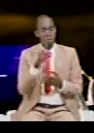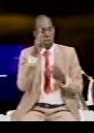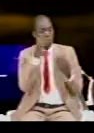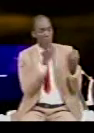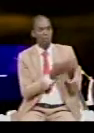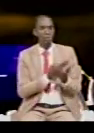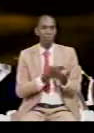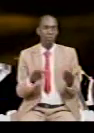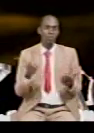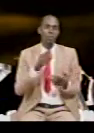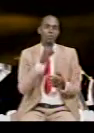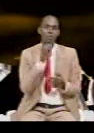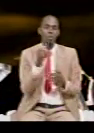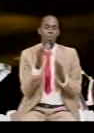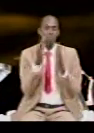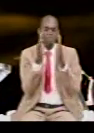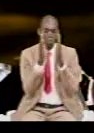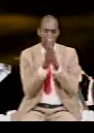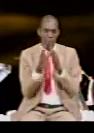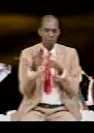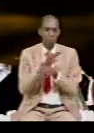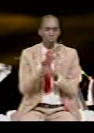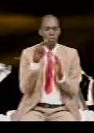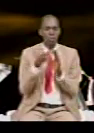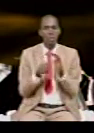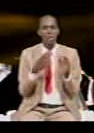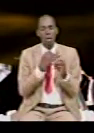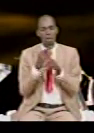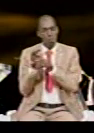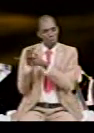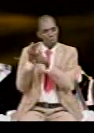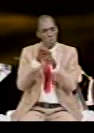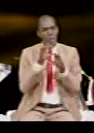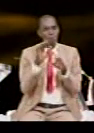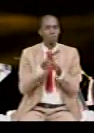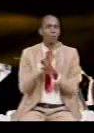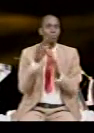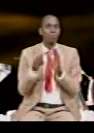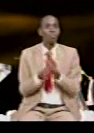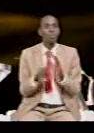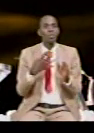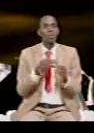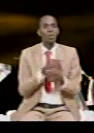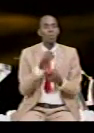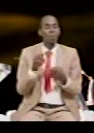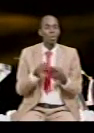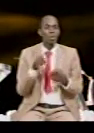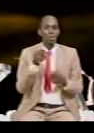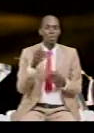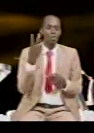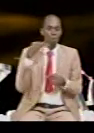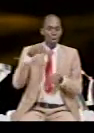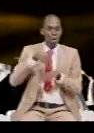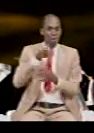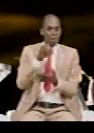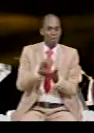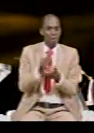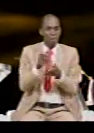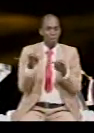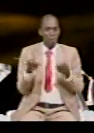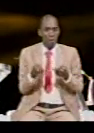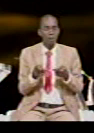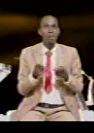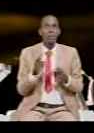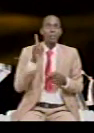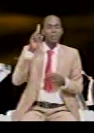verse 40 of that same chapter, verse 40, and when he was at that place, he said unto